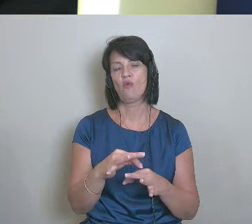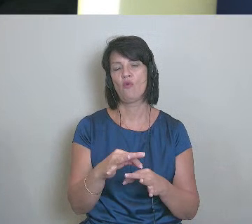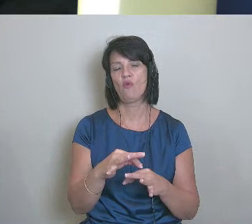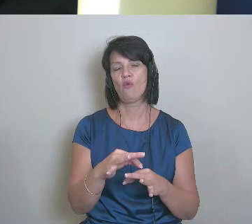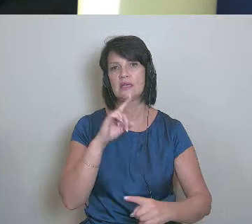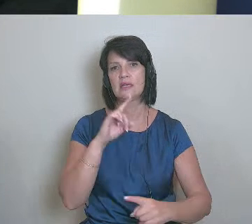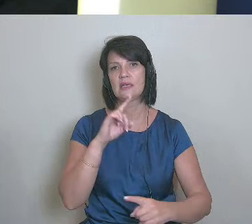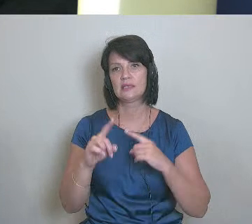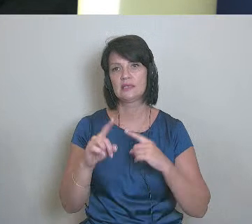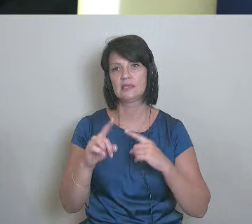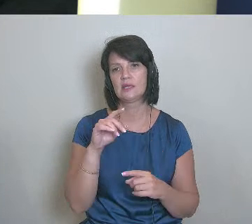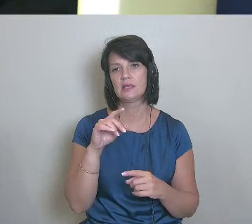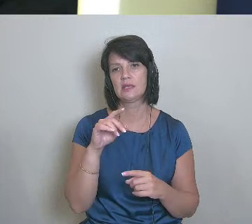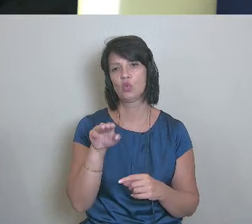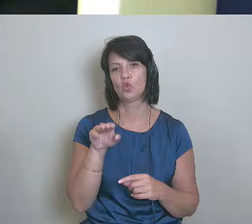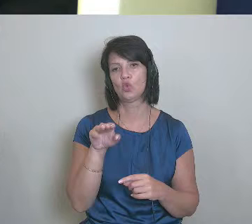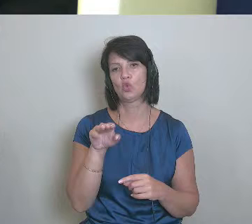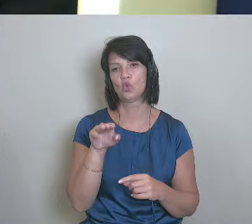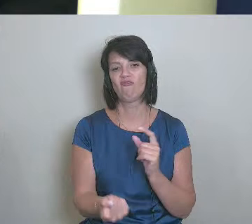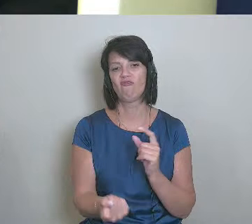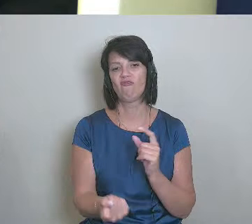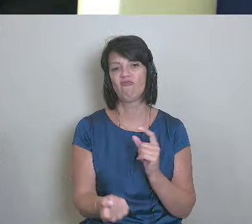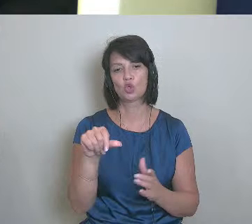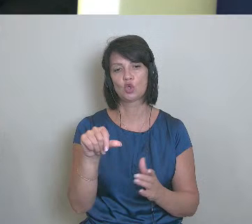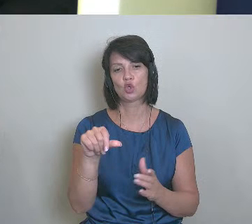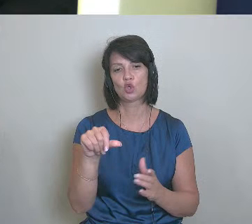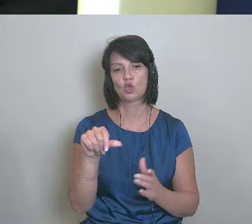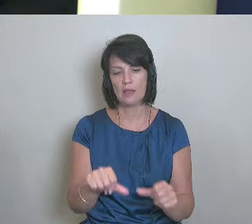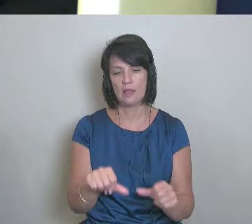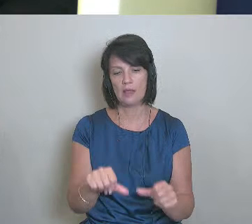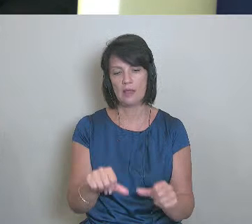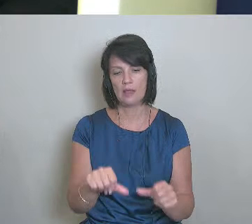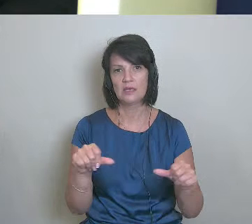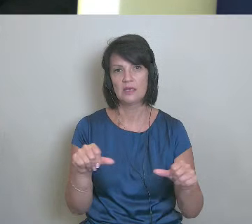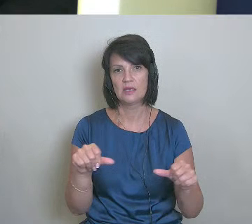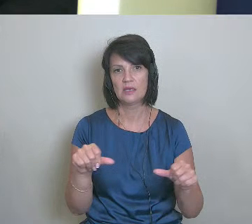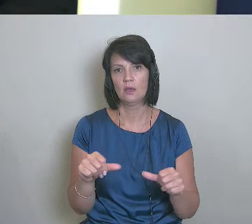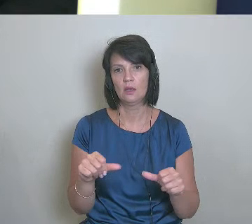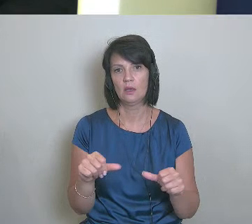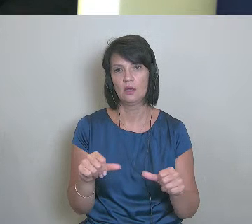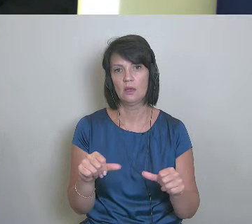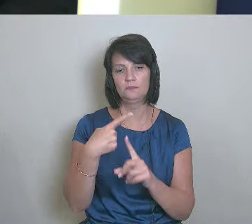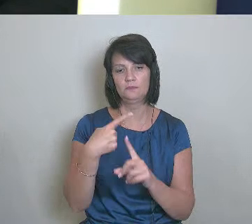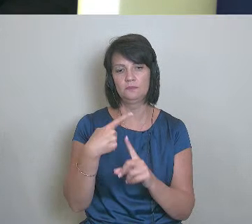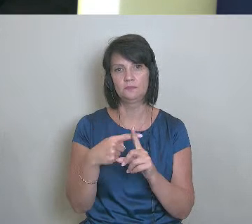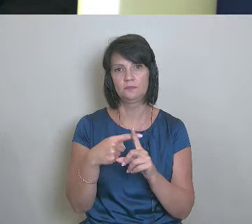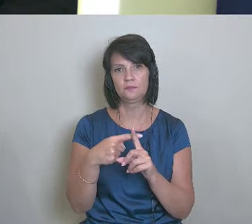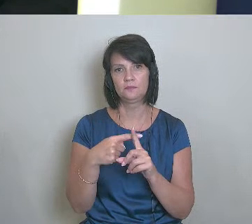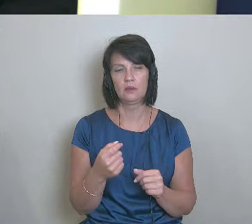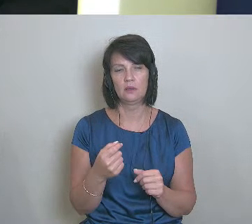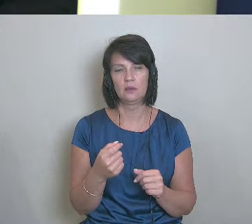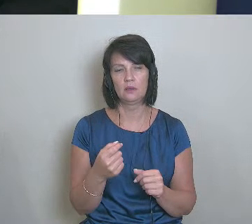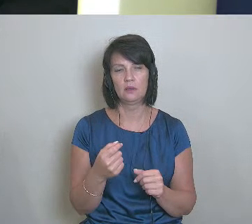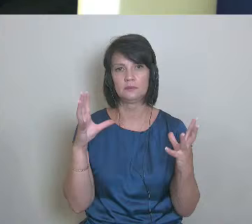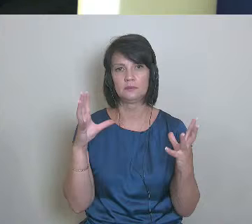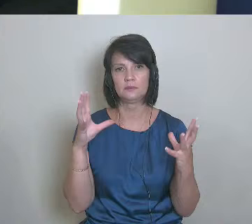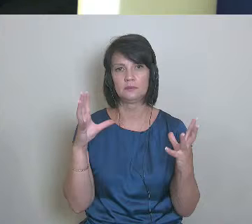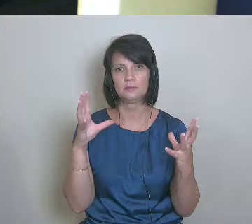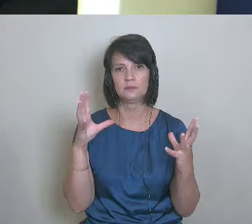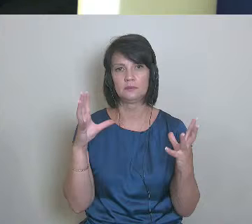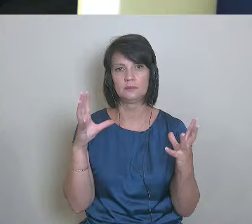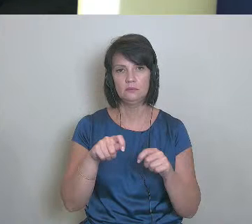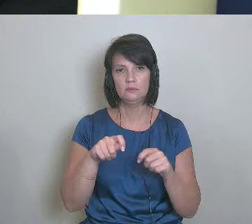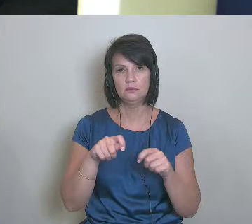For instance, if at the meeting it was figured out that a member of the